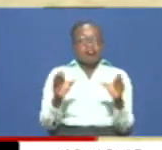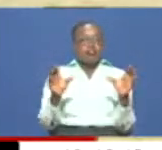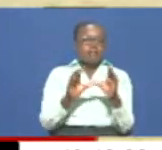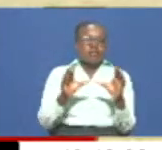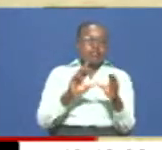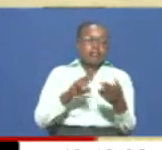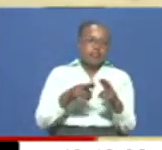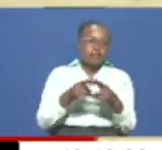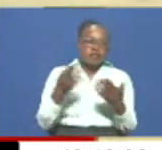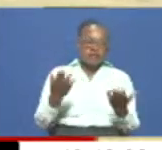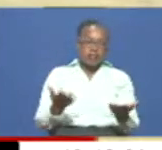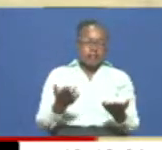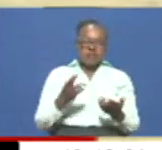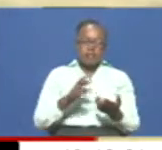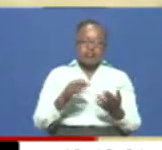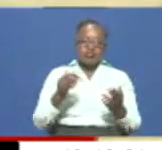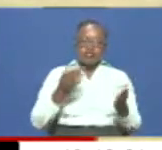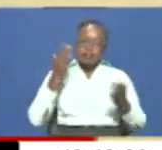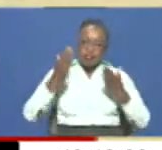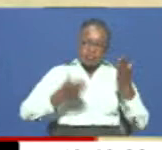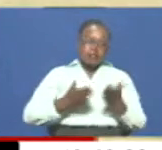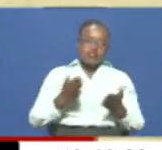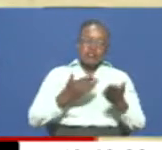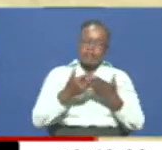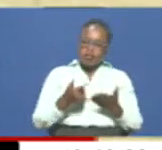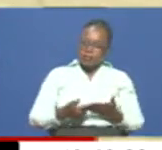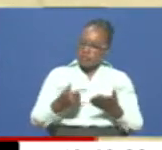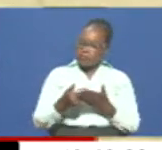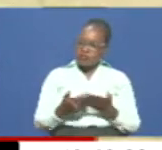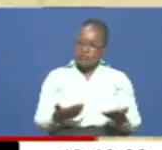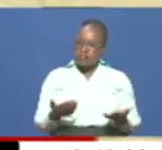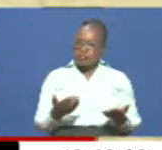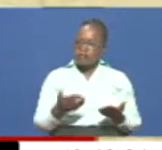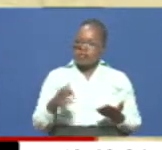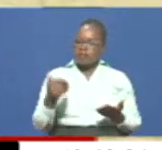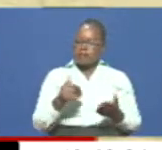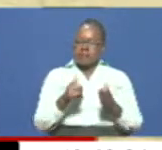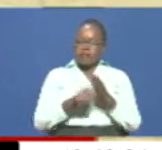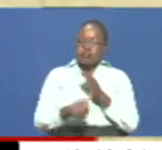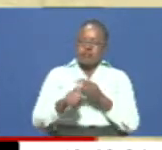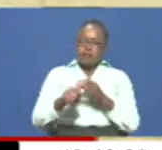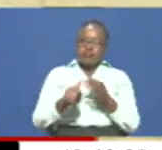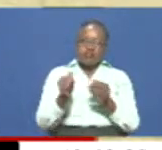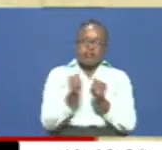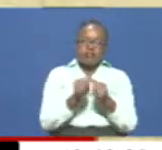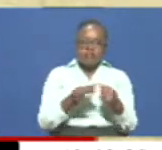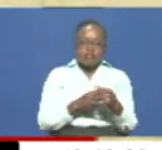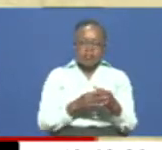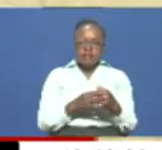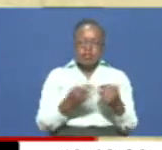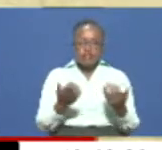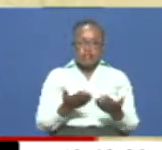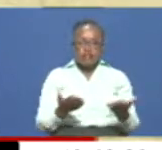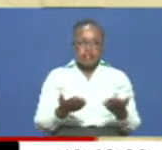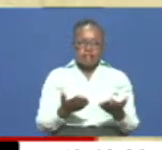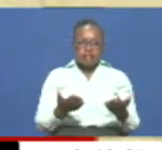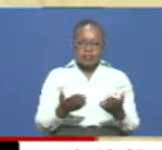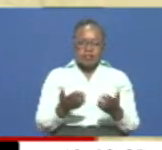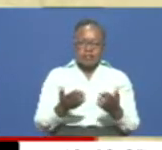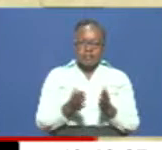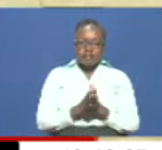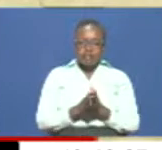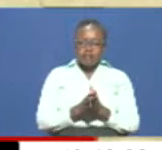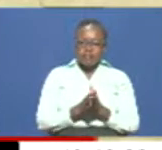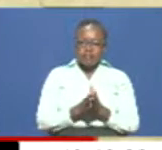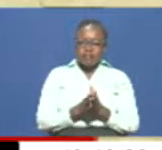athletes? Are they able to discuss? We have young athletes under 18. Where does the line between